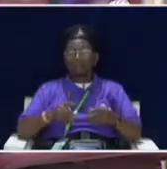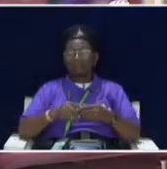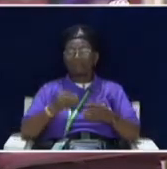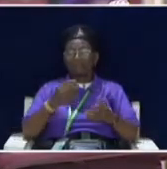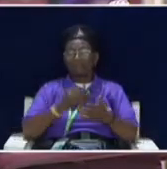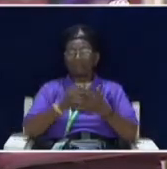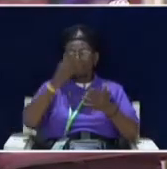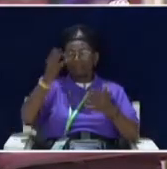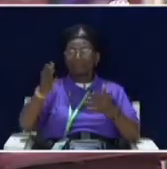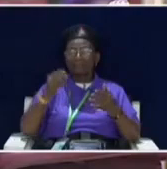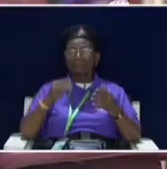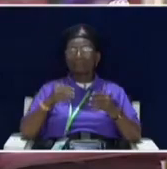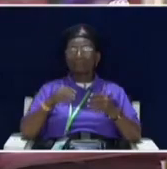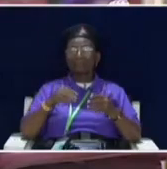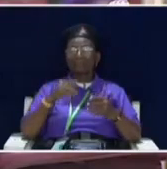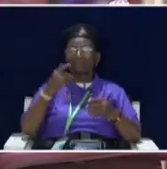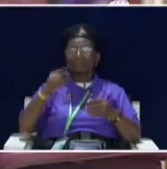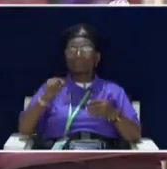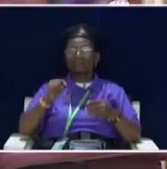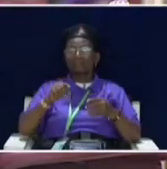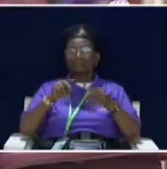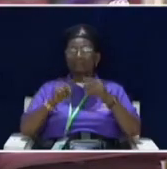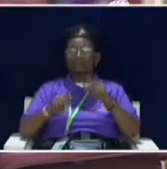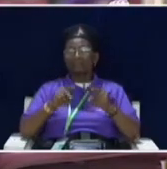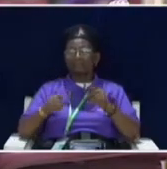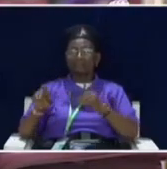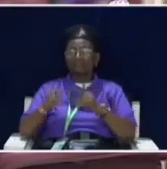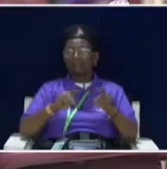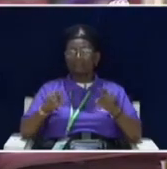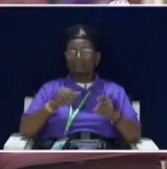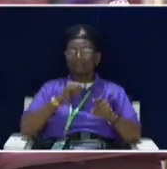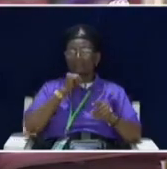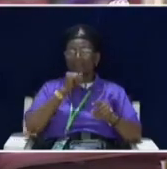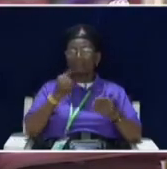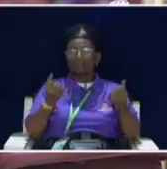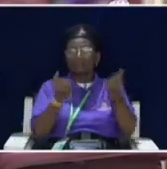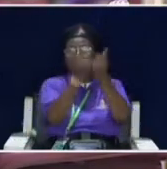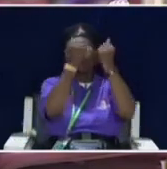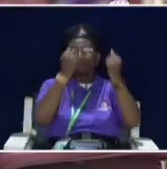fair. The people didn't fight. And when Yaya Uja,